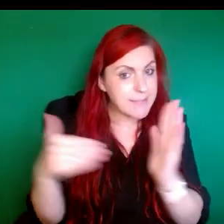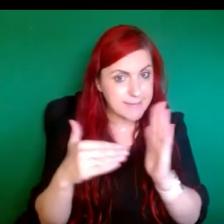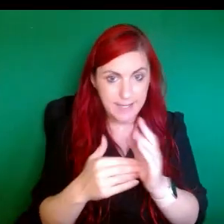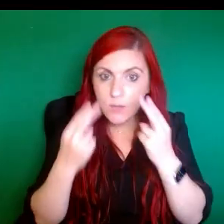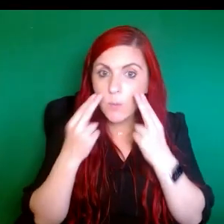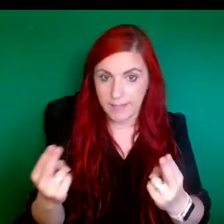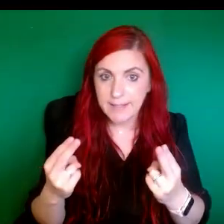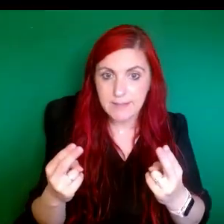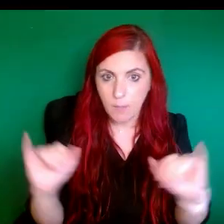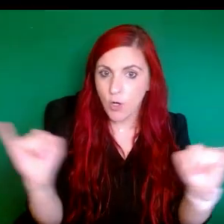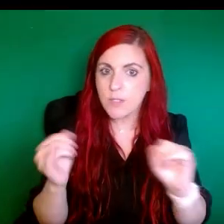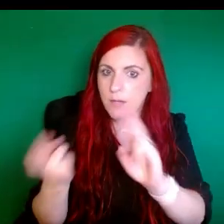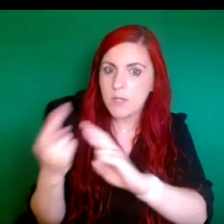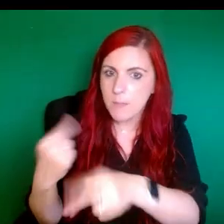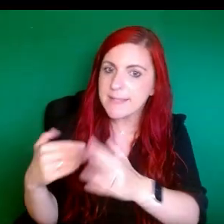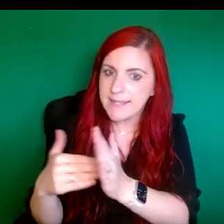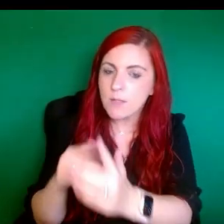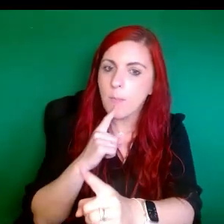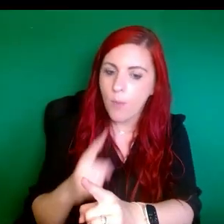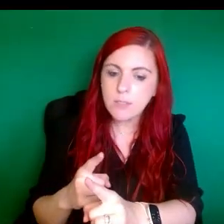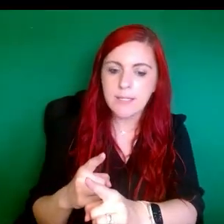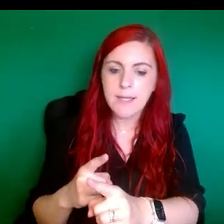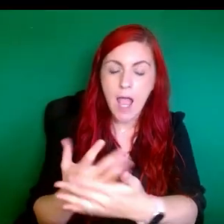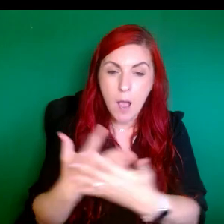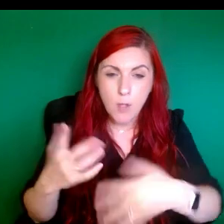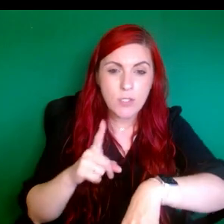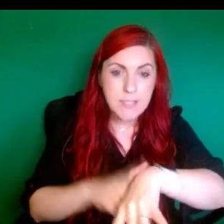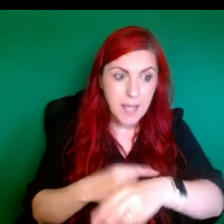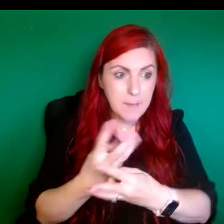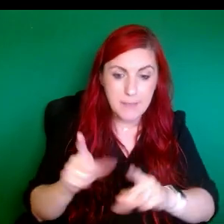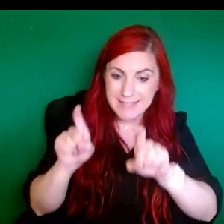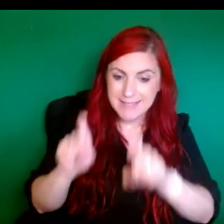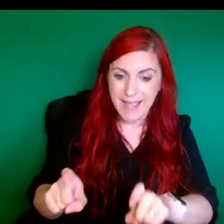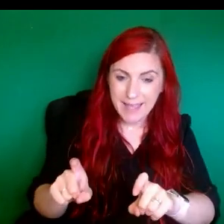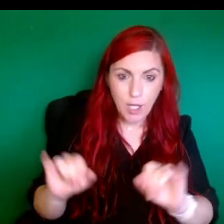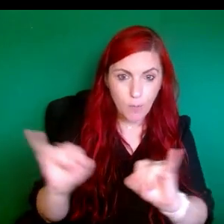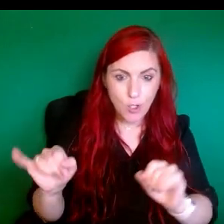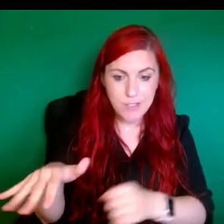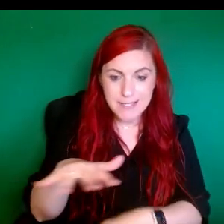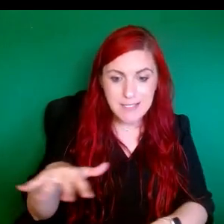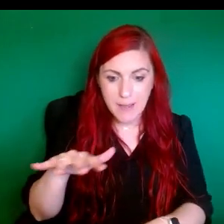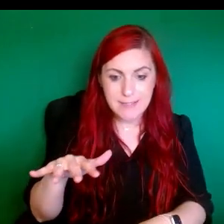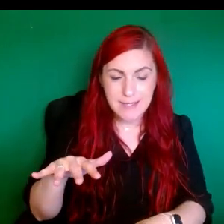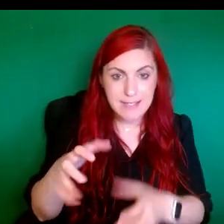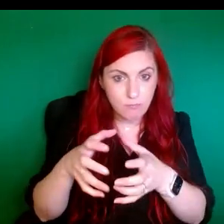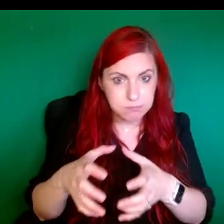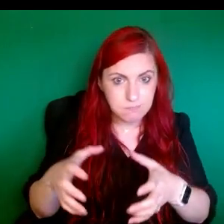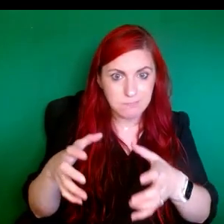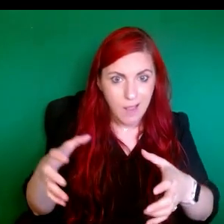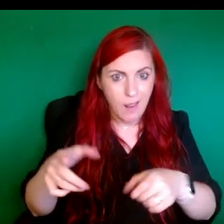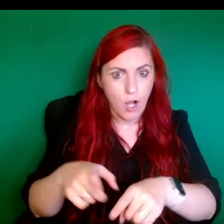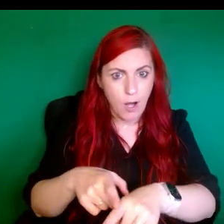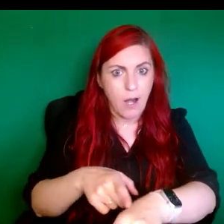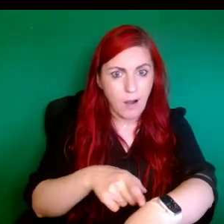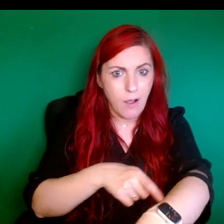the volume of time that people spend in that emergency space is far too long, and we have seen the impact that it's had, especially on